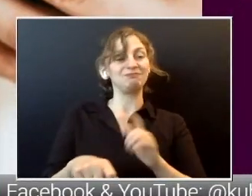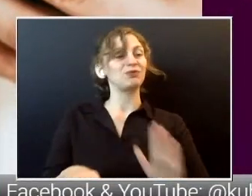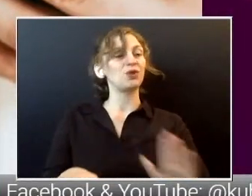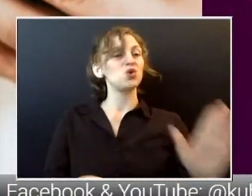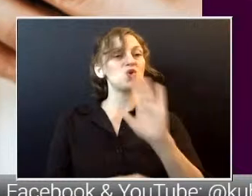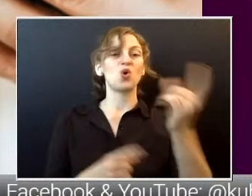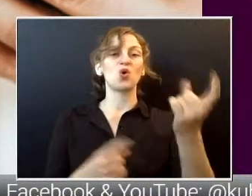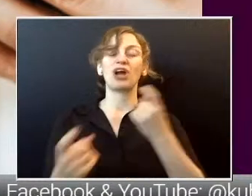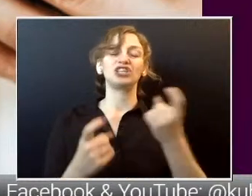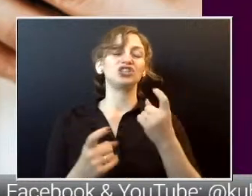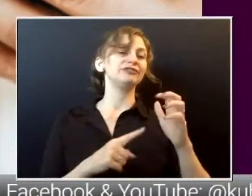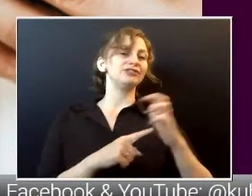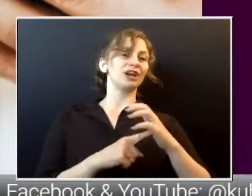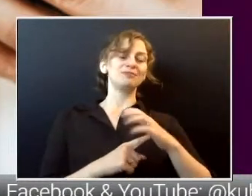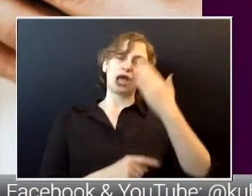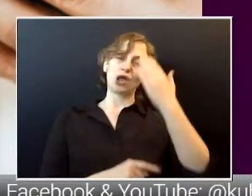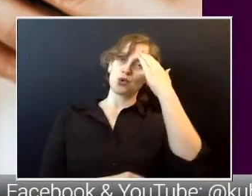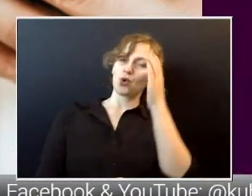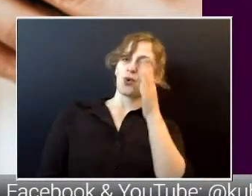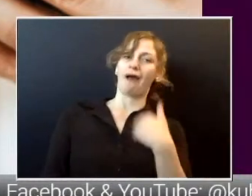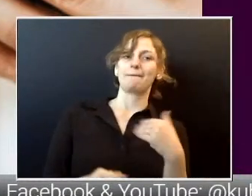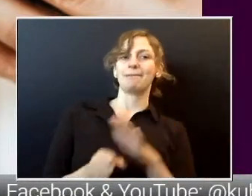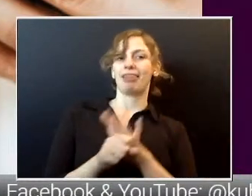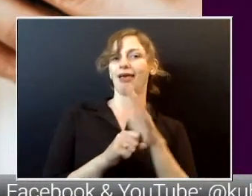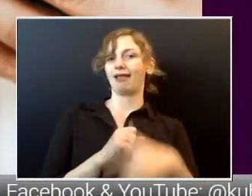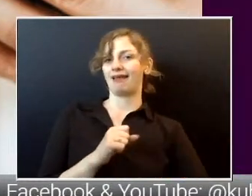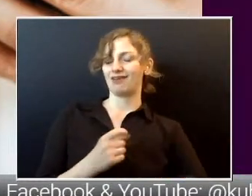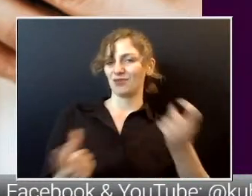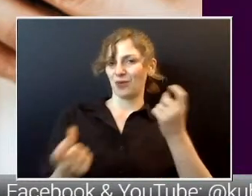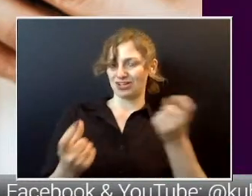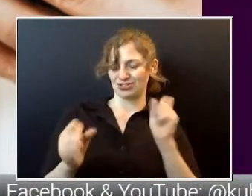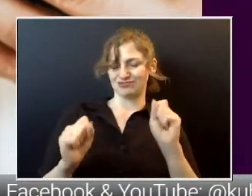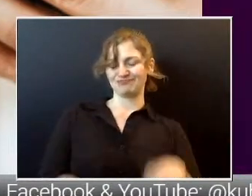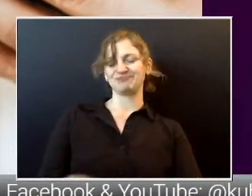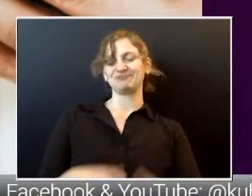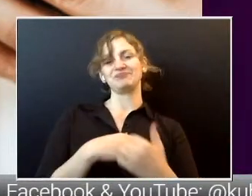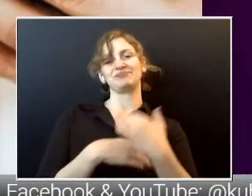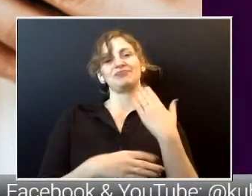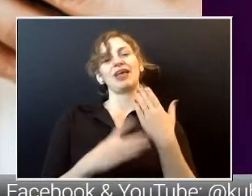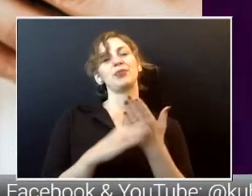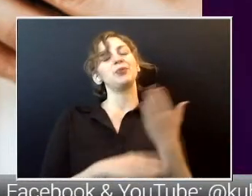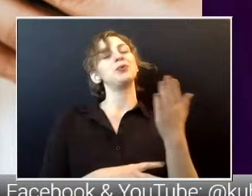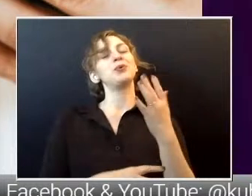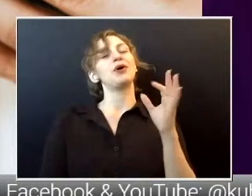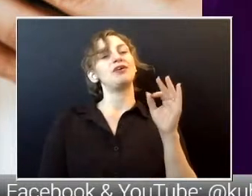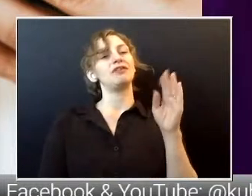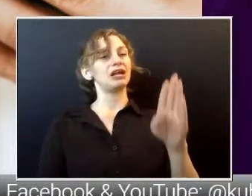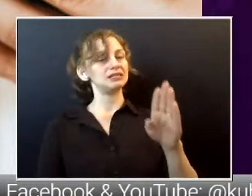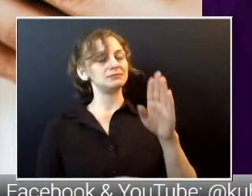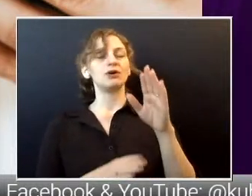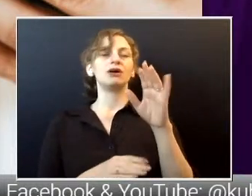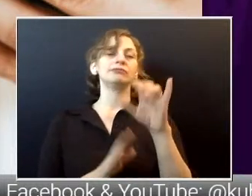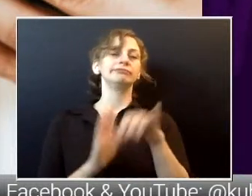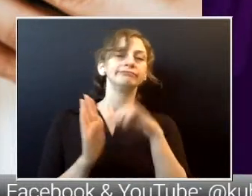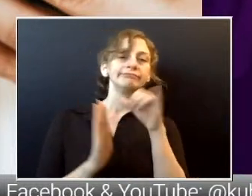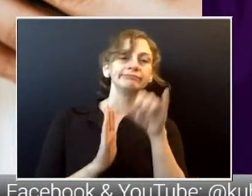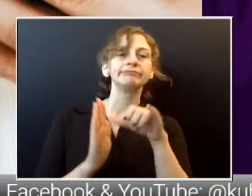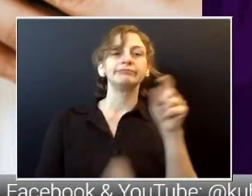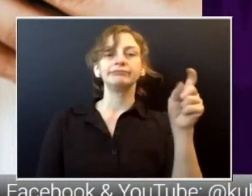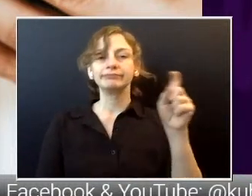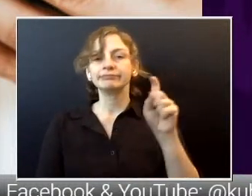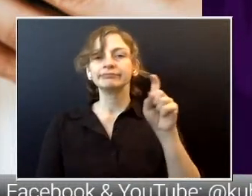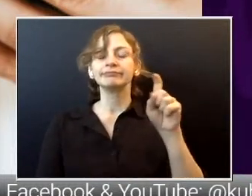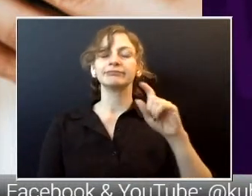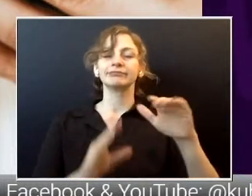plenty of questions from the community. You can send them to us and interact with us in real time. You can reach us on Facebook, the X platform, the